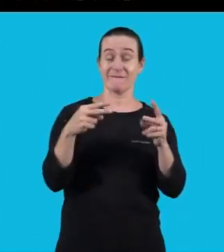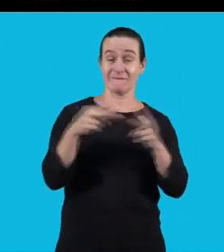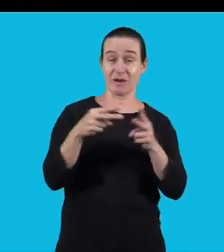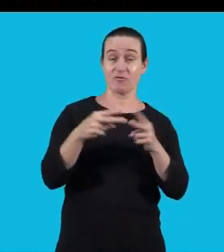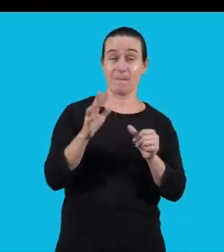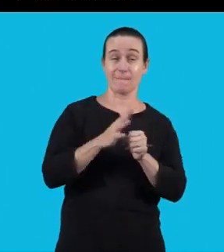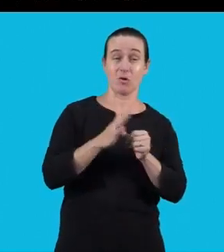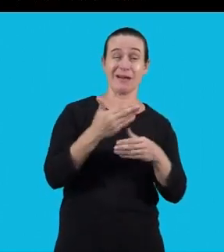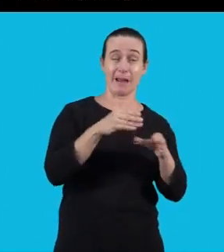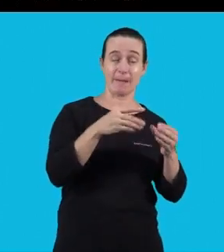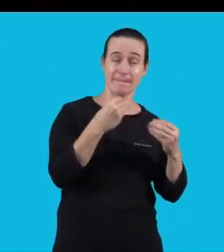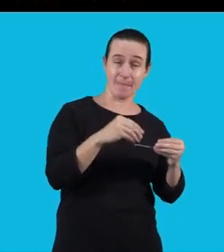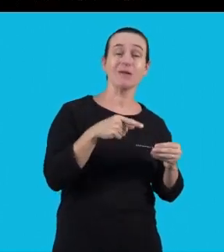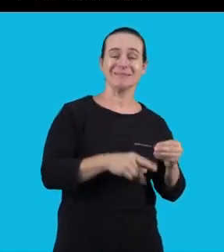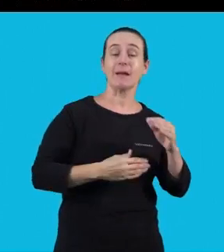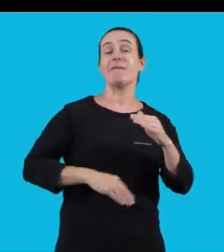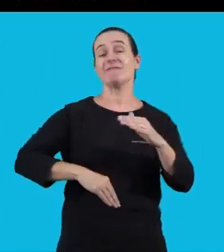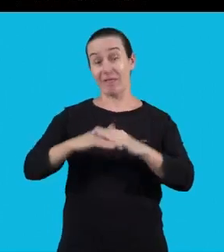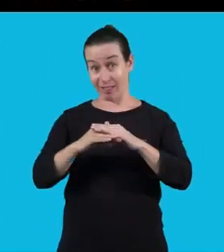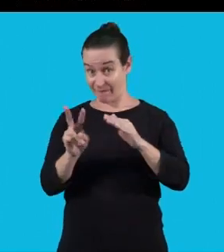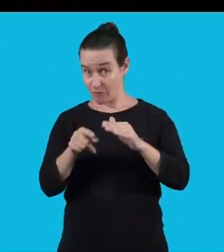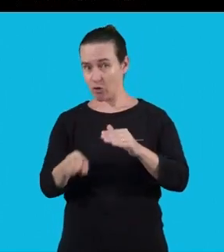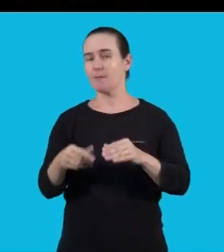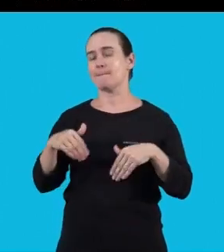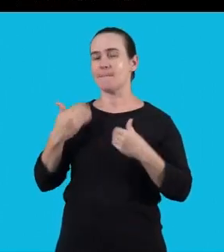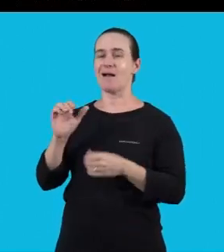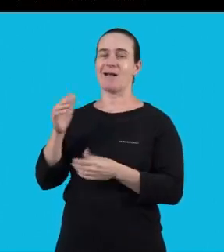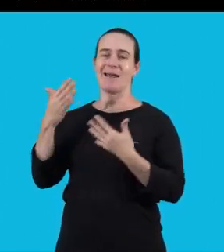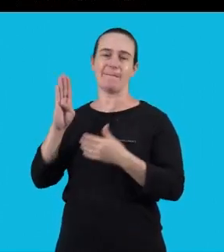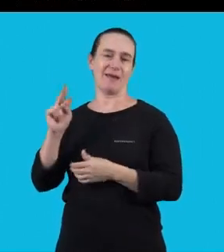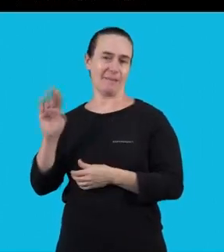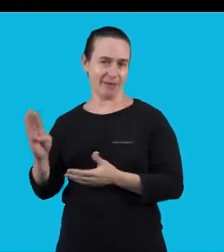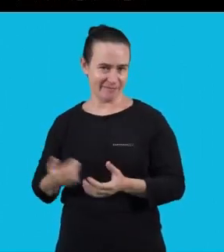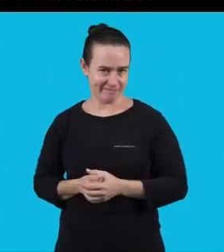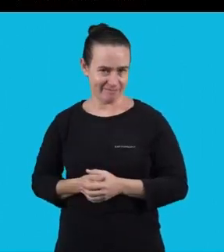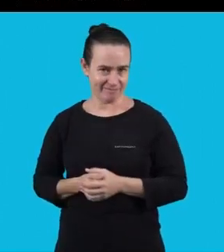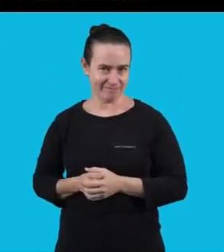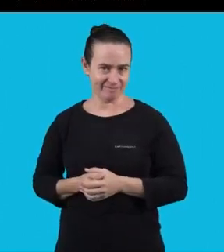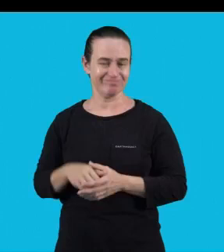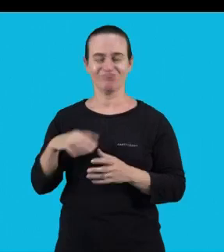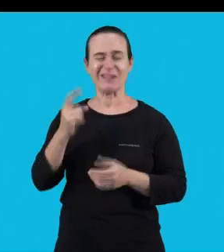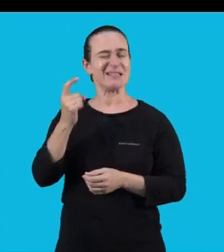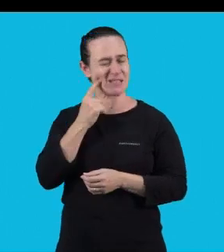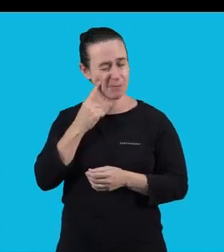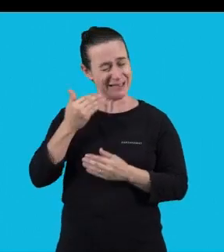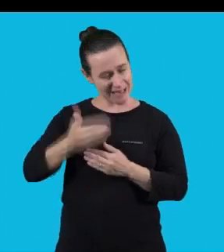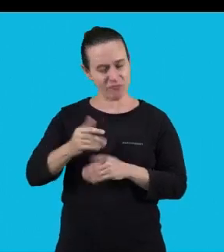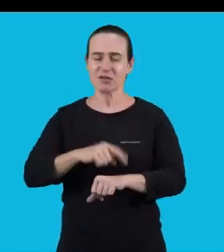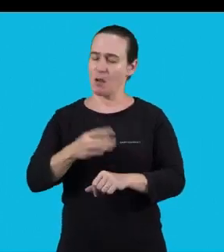in the market is being filled by Airbnb. Simple, and it works every